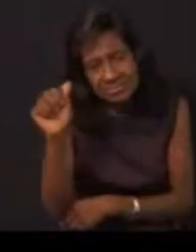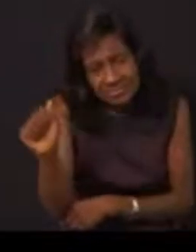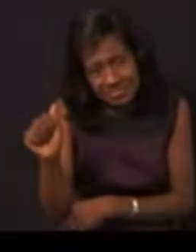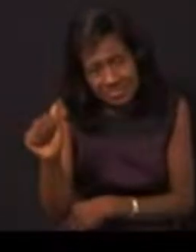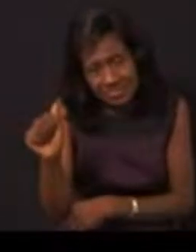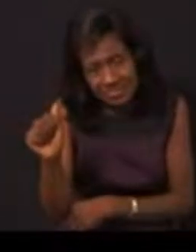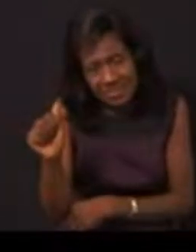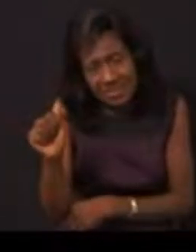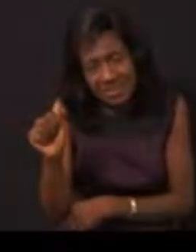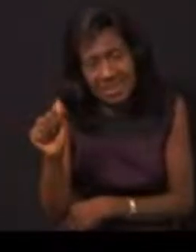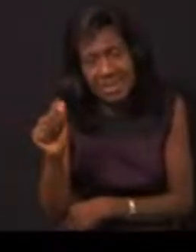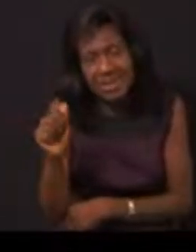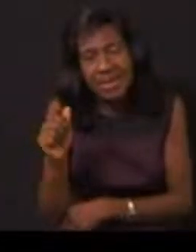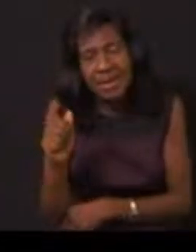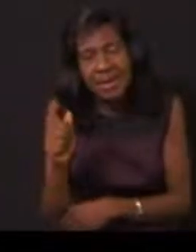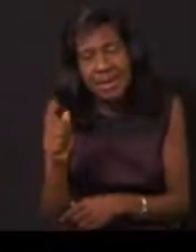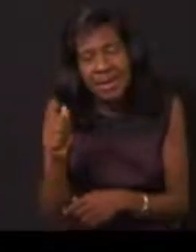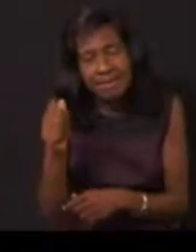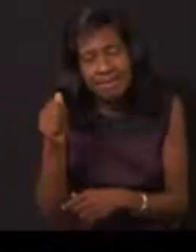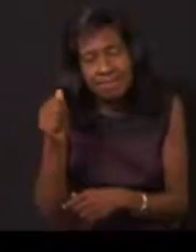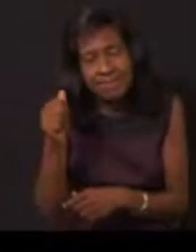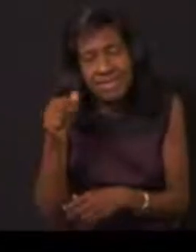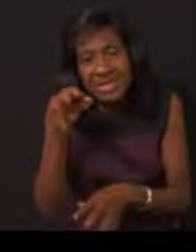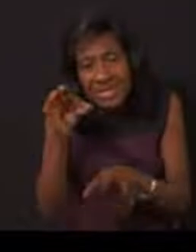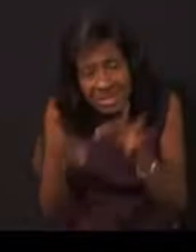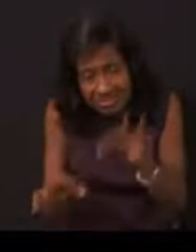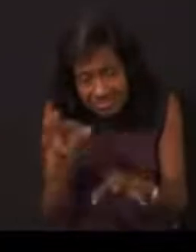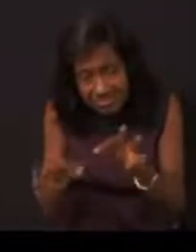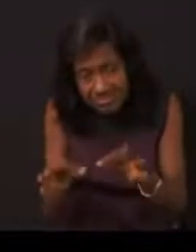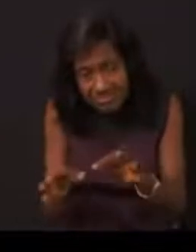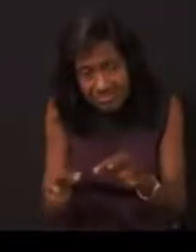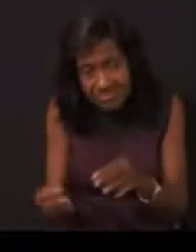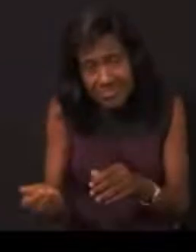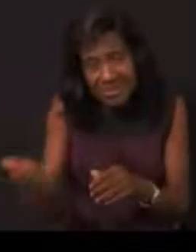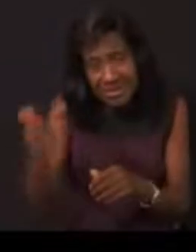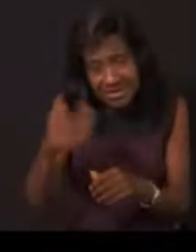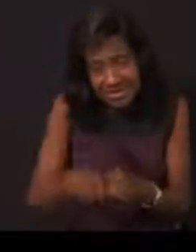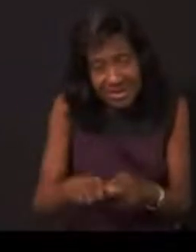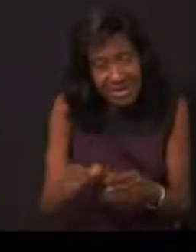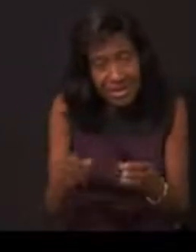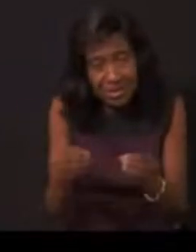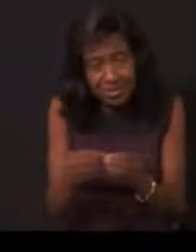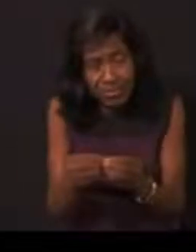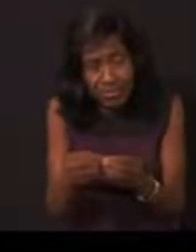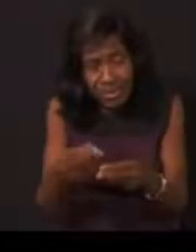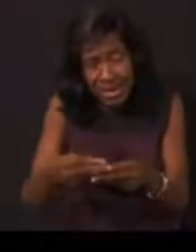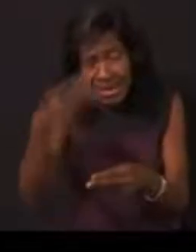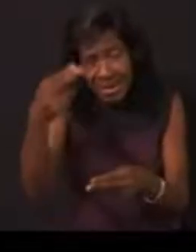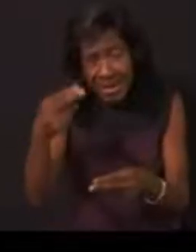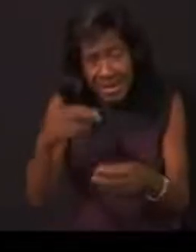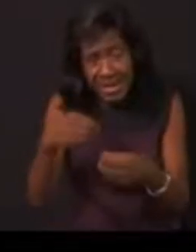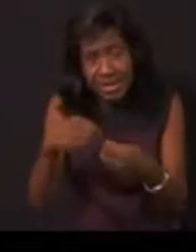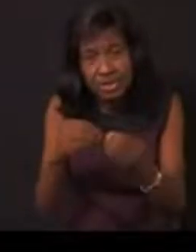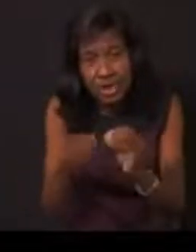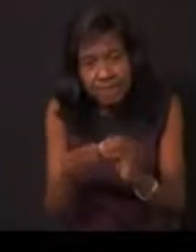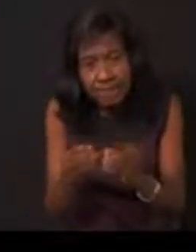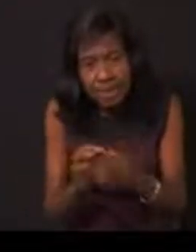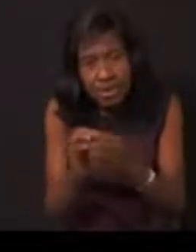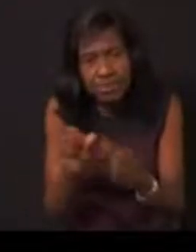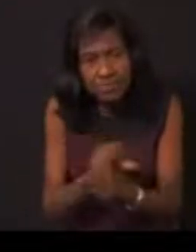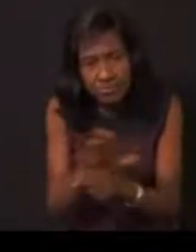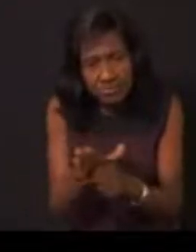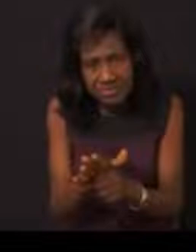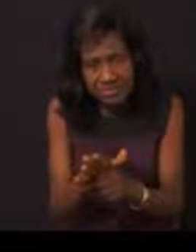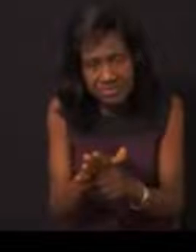system in anticipation of any surge in COVID cases in our population. As mentioned a few weeks ago in the